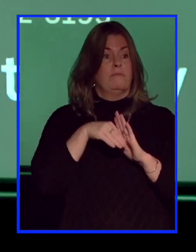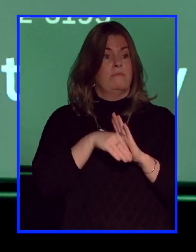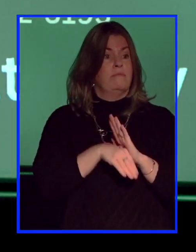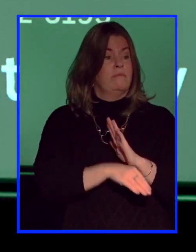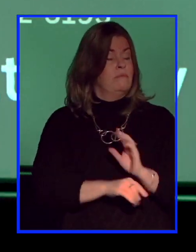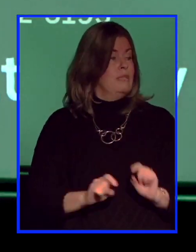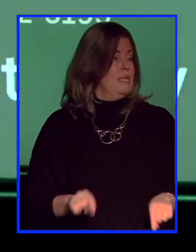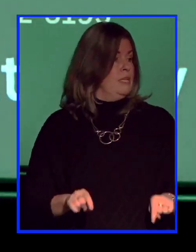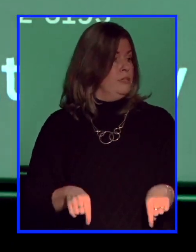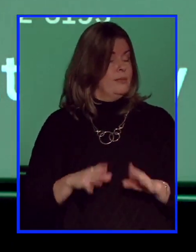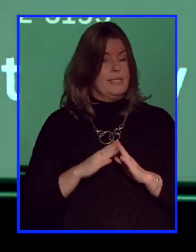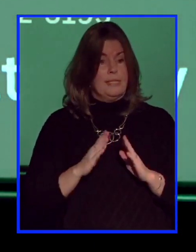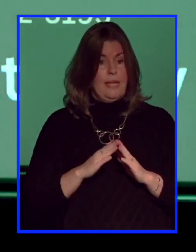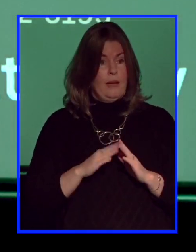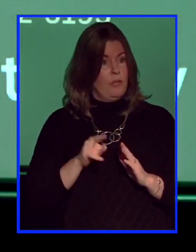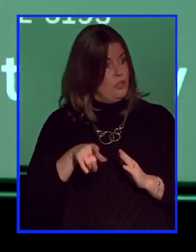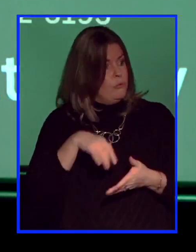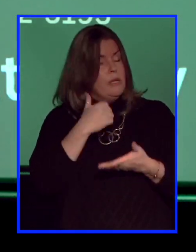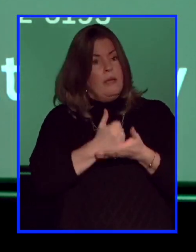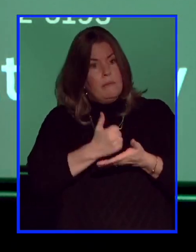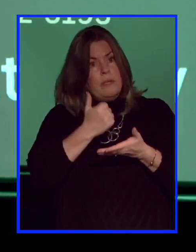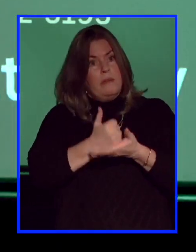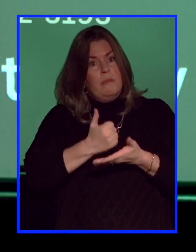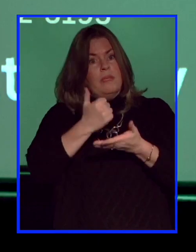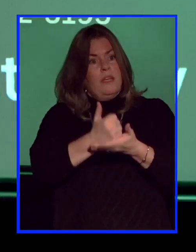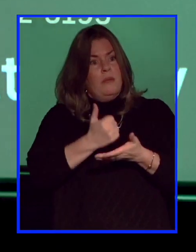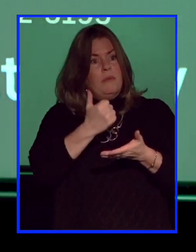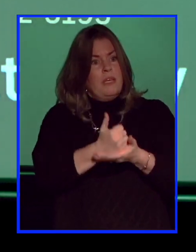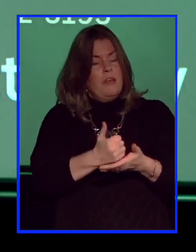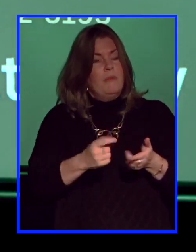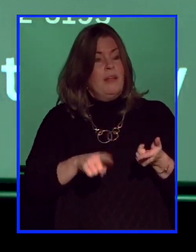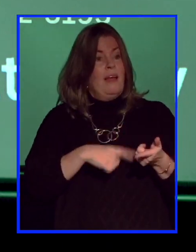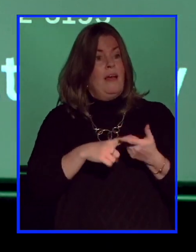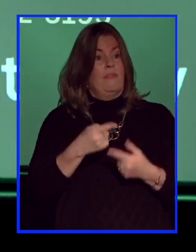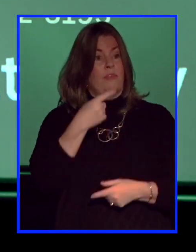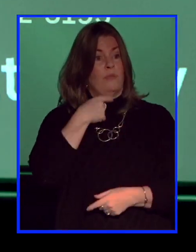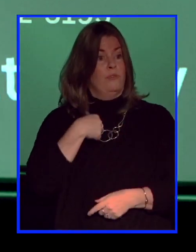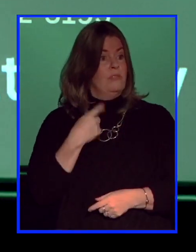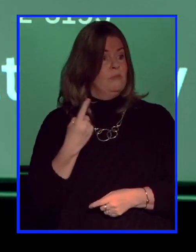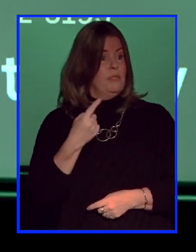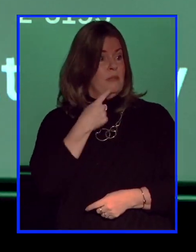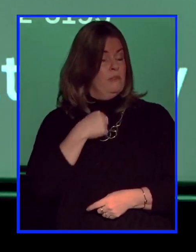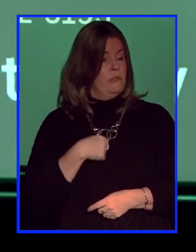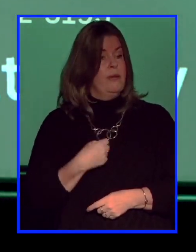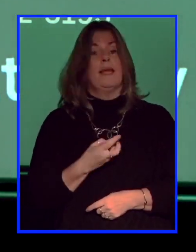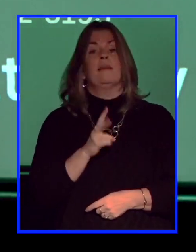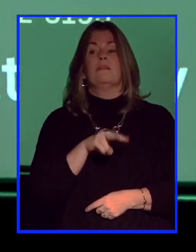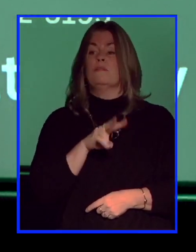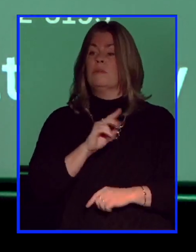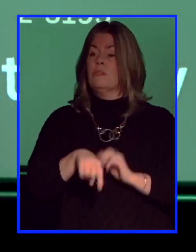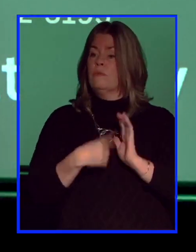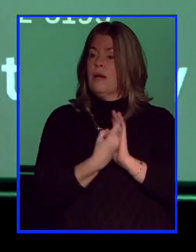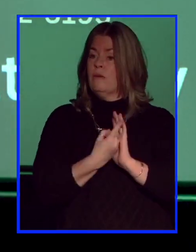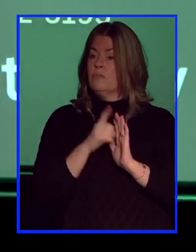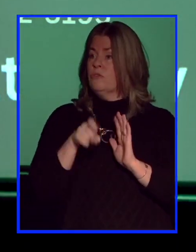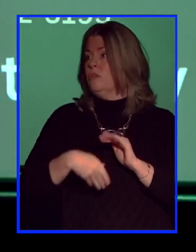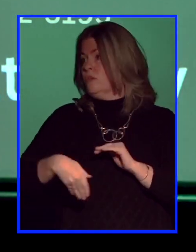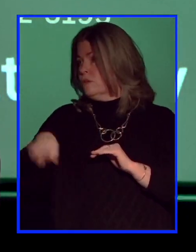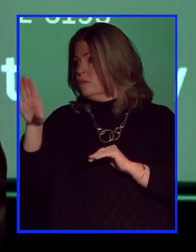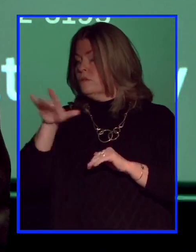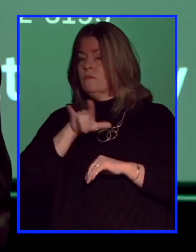here and you'd been helping and you're told, hey, in 22 hours, you've got to be at the